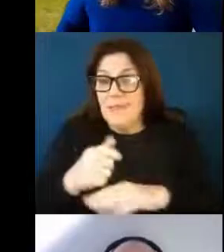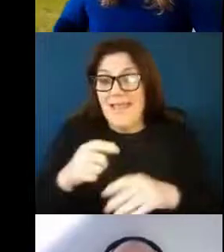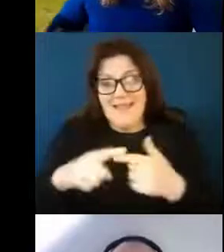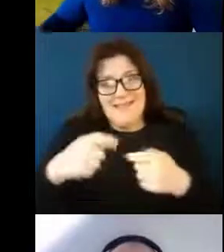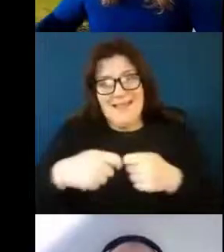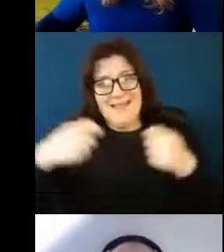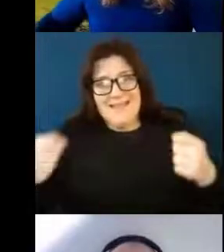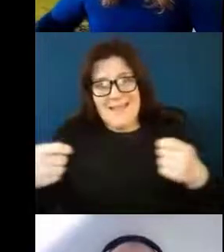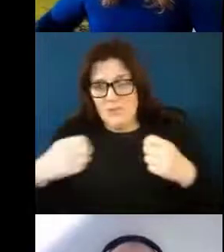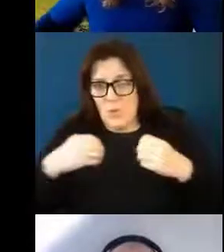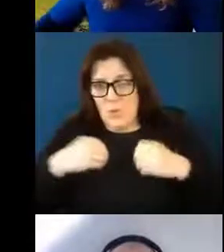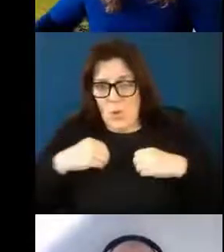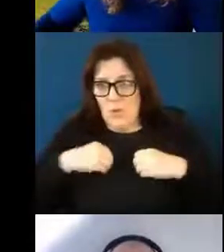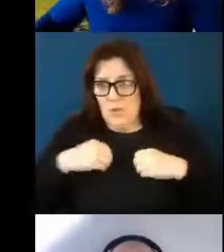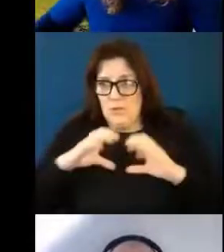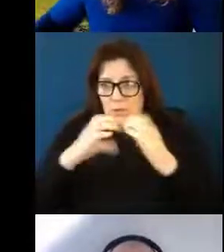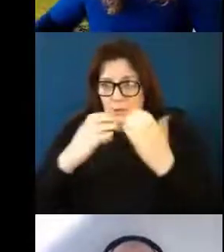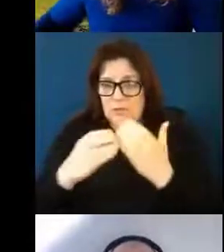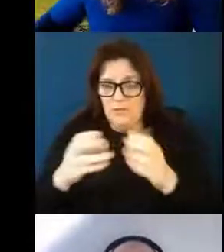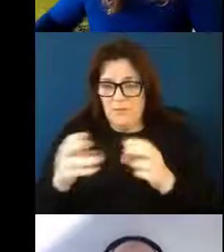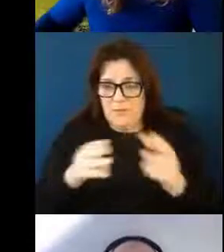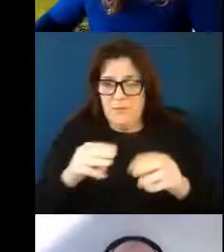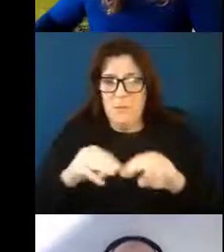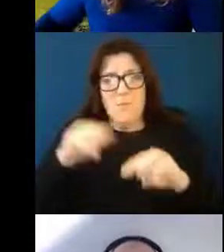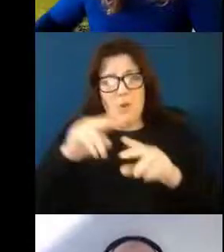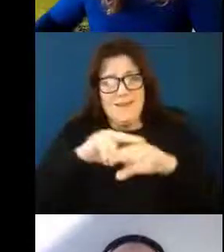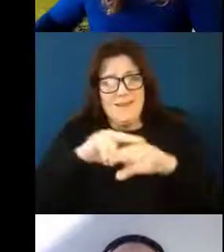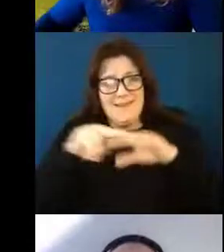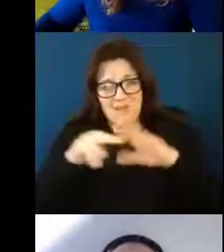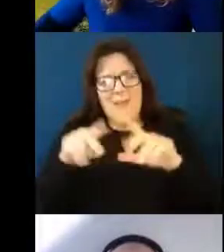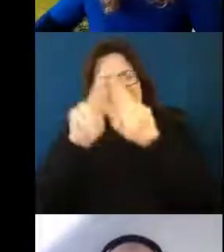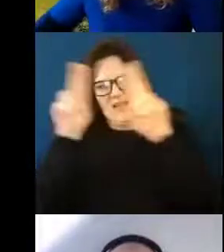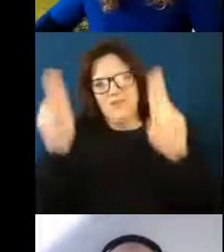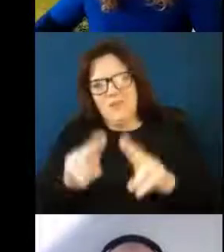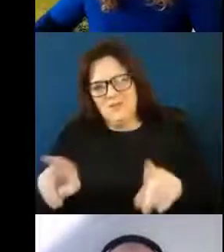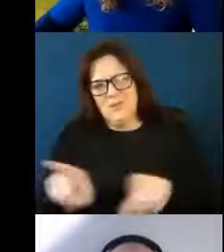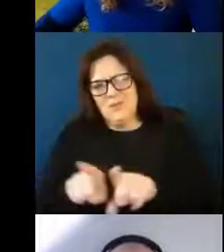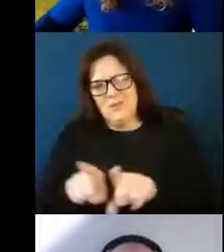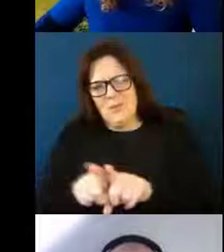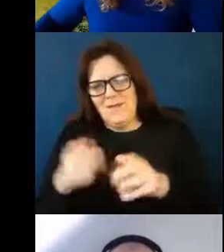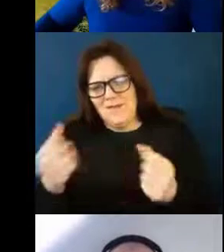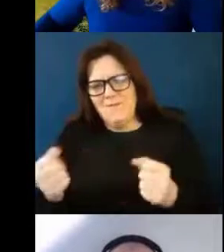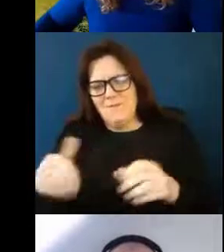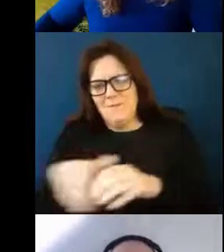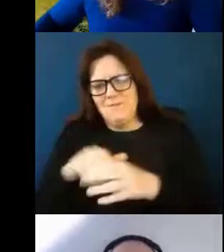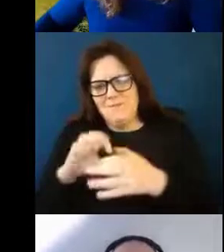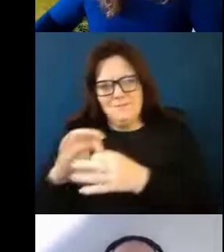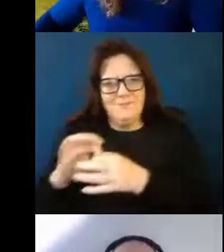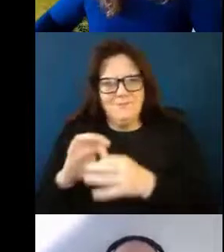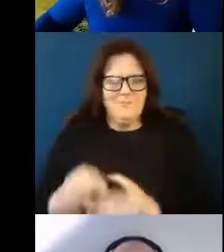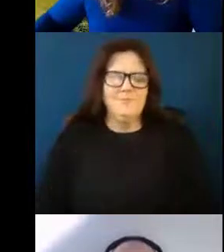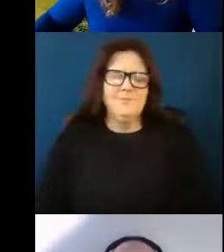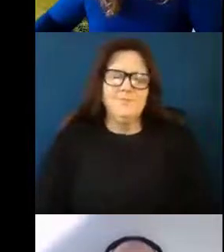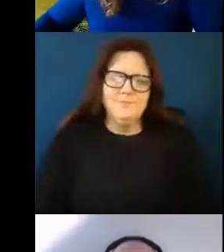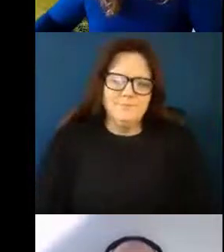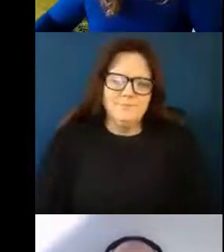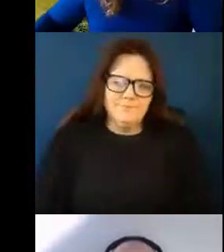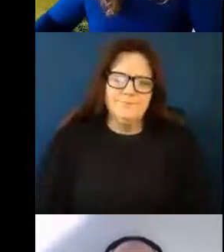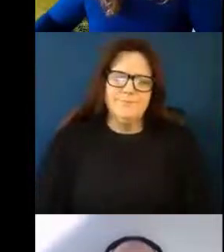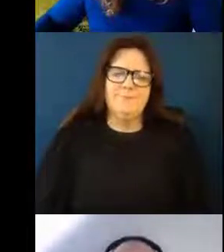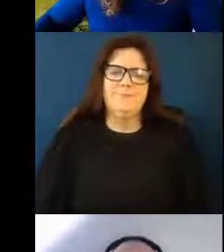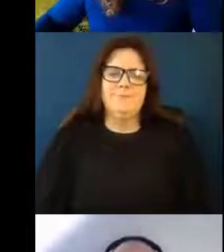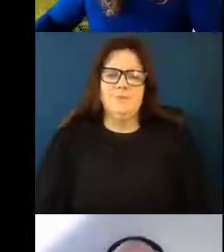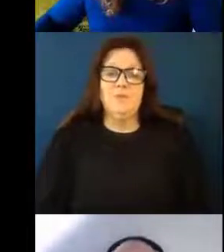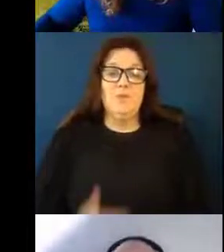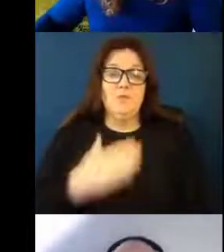community of practice, perhaps more nationally and internationally as well. So just to start off